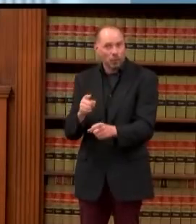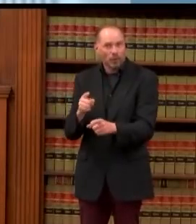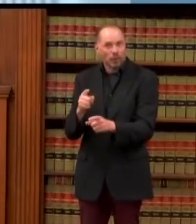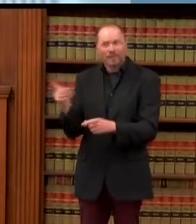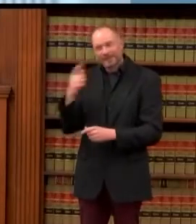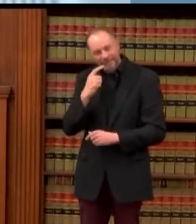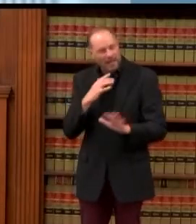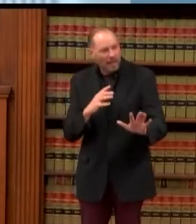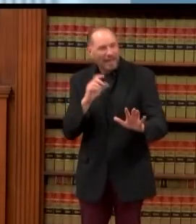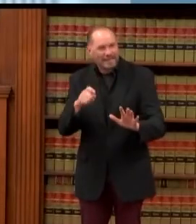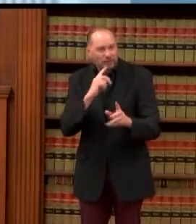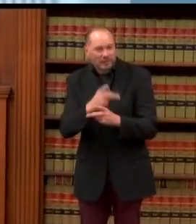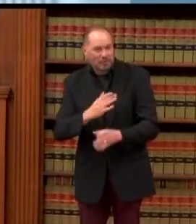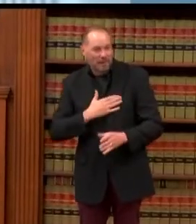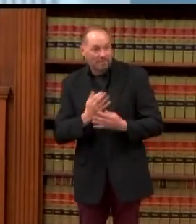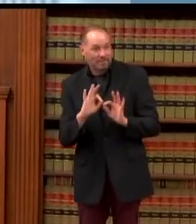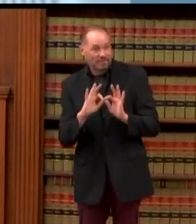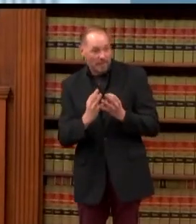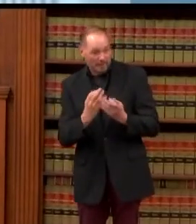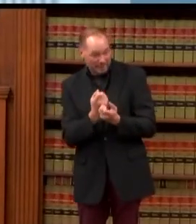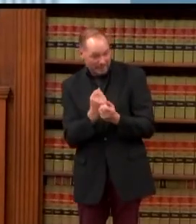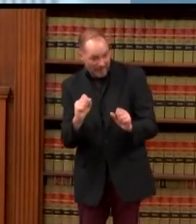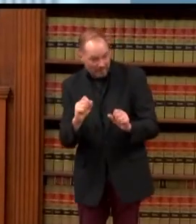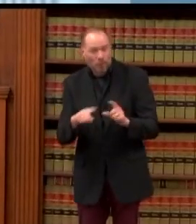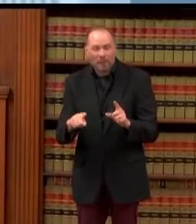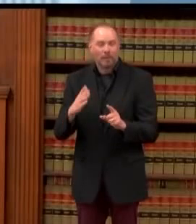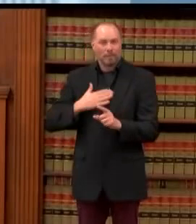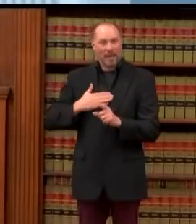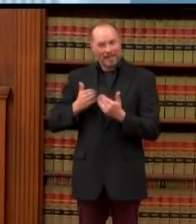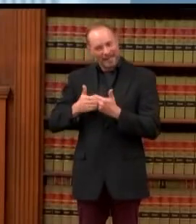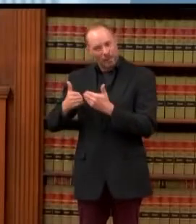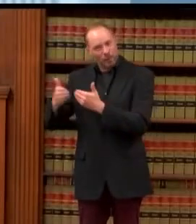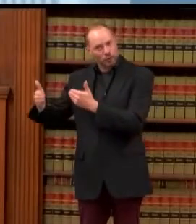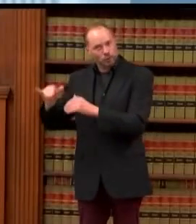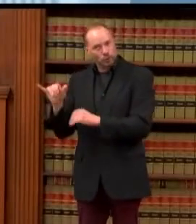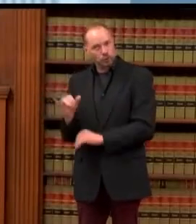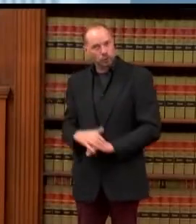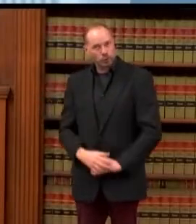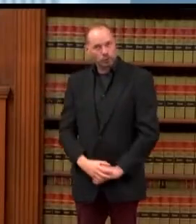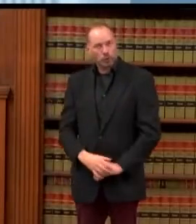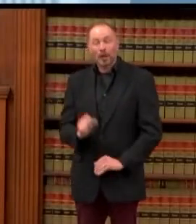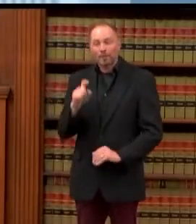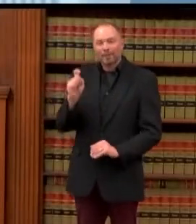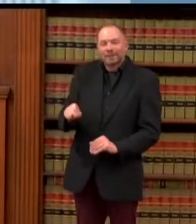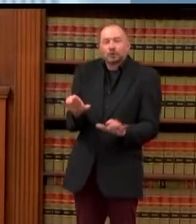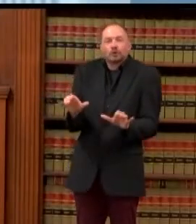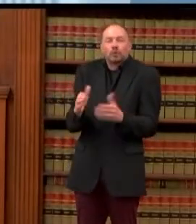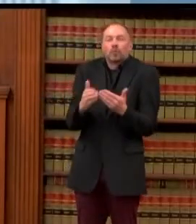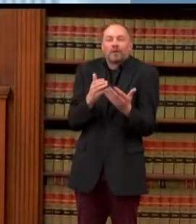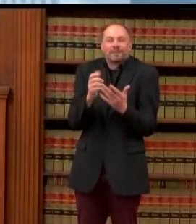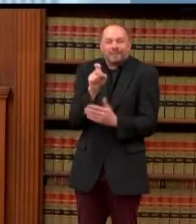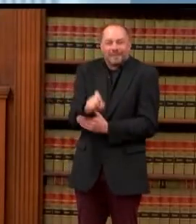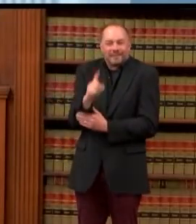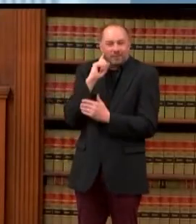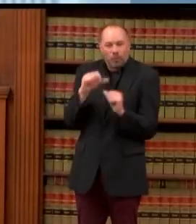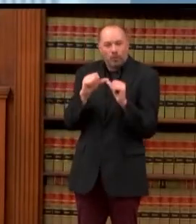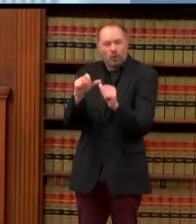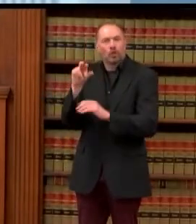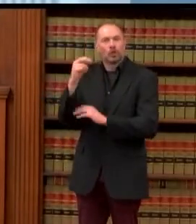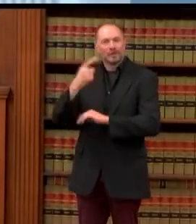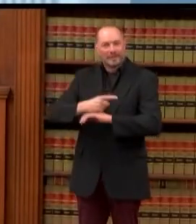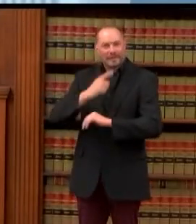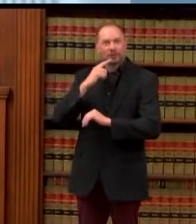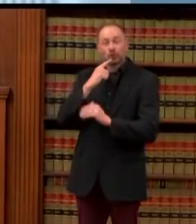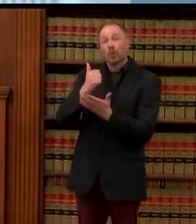only keep my family safe, I've got to keep my neighbors safe. And so I must do what's necessary the next 30 days to